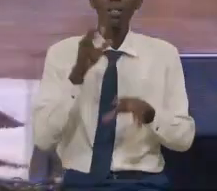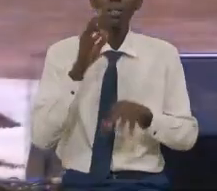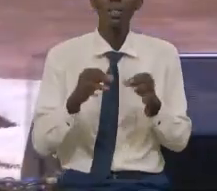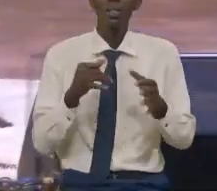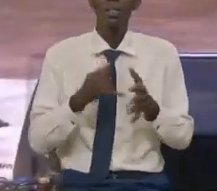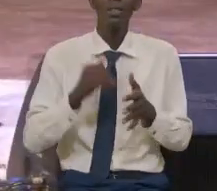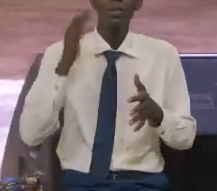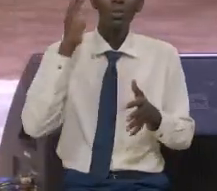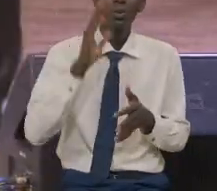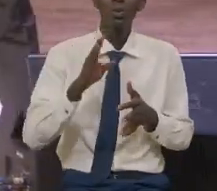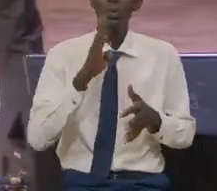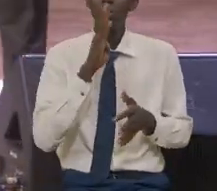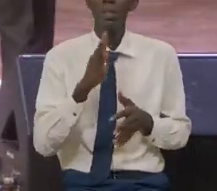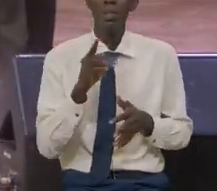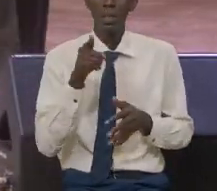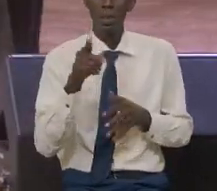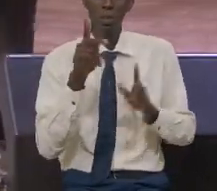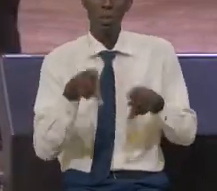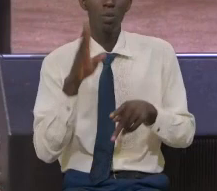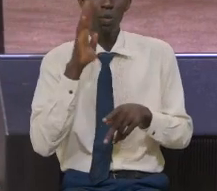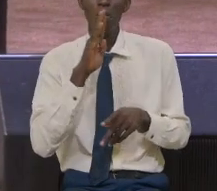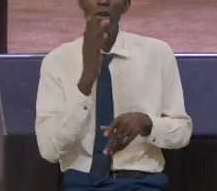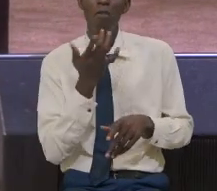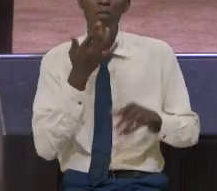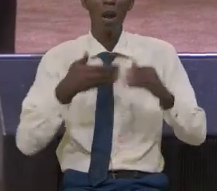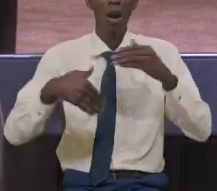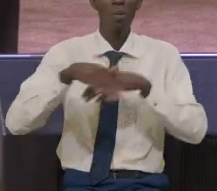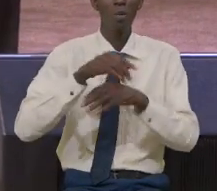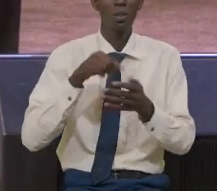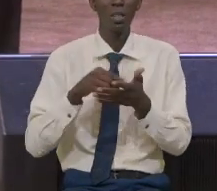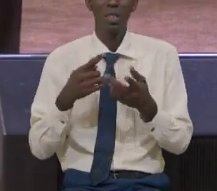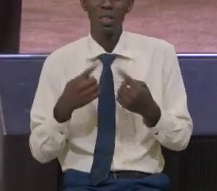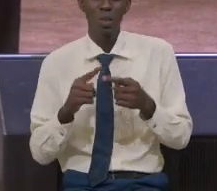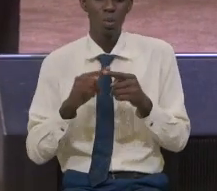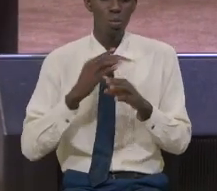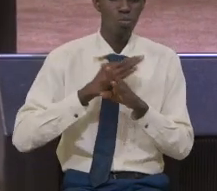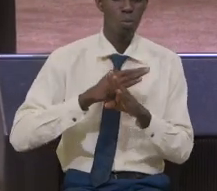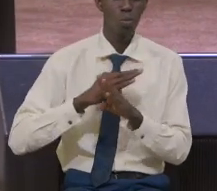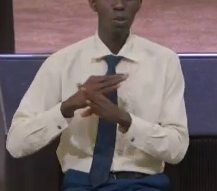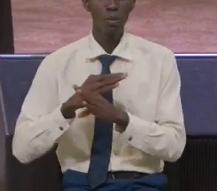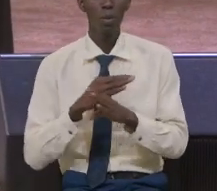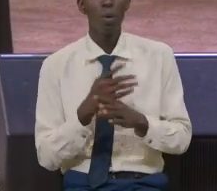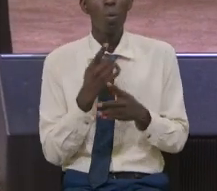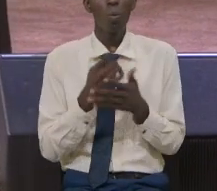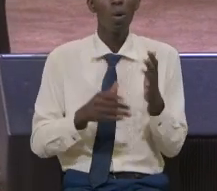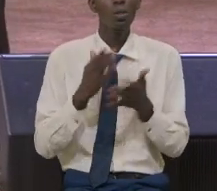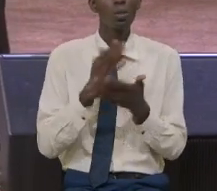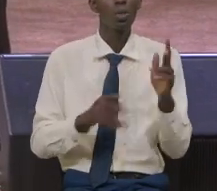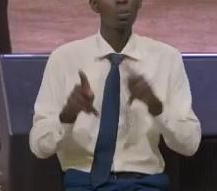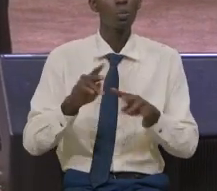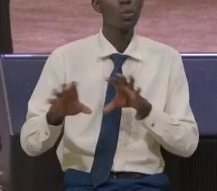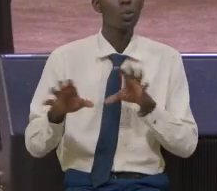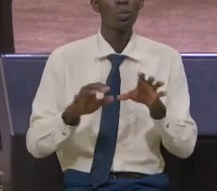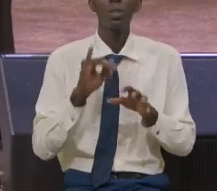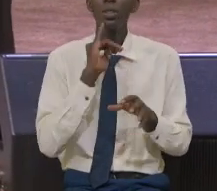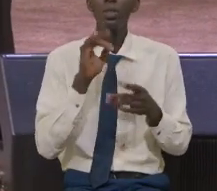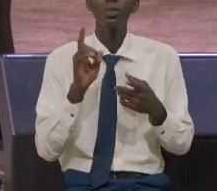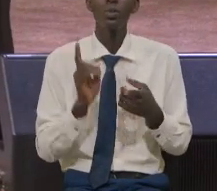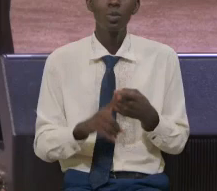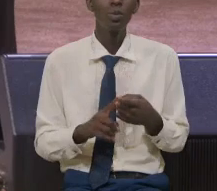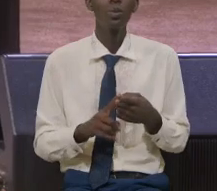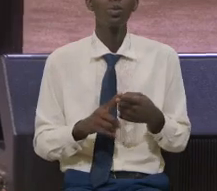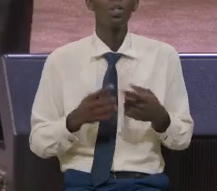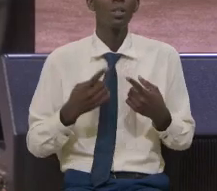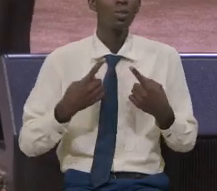favored above this, above this. And they try to cut corners. What some people do is that they try to appease all